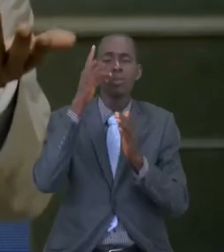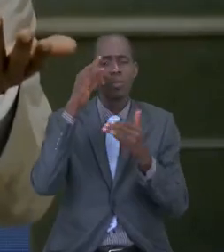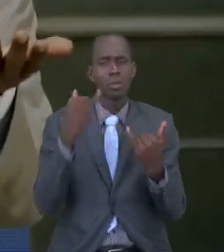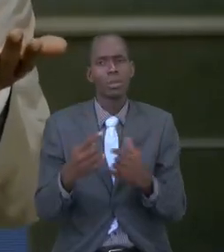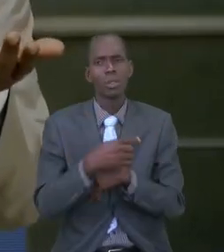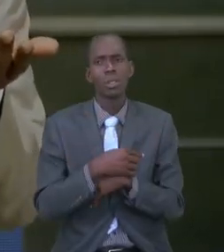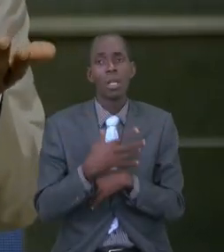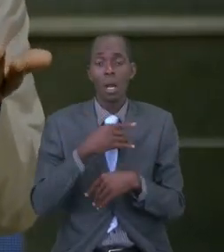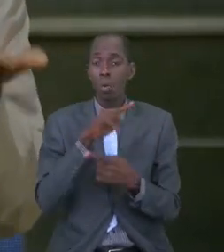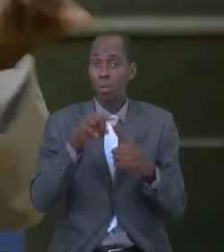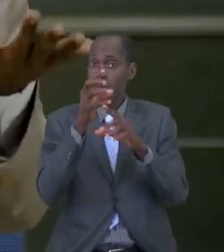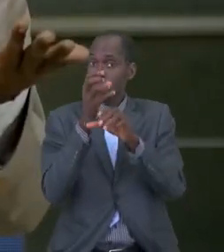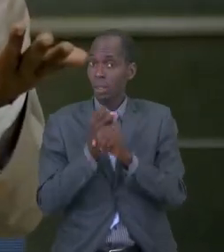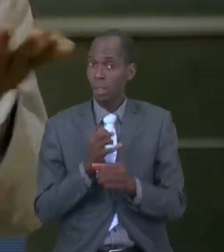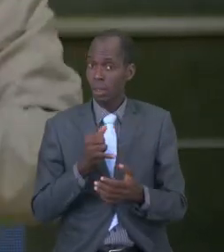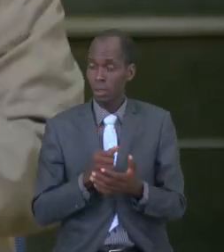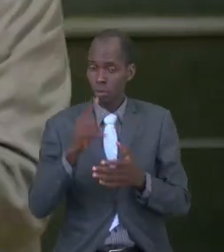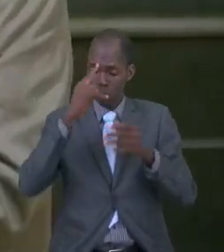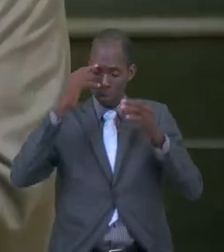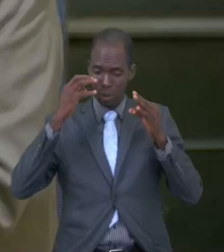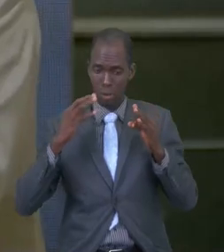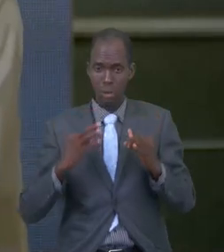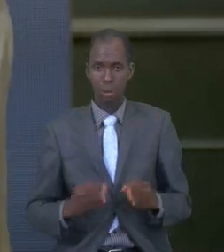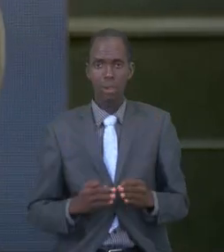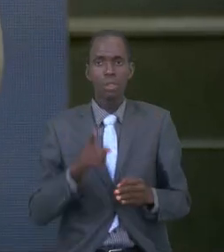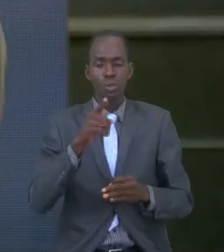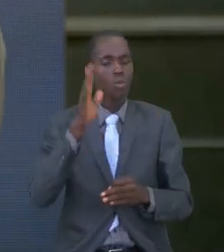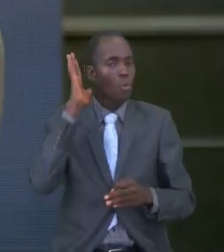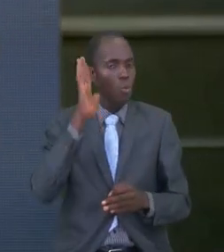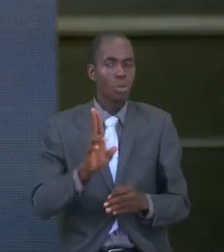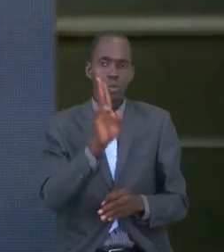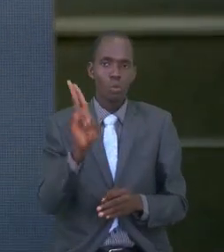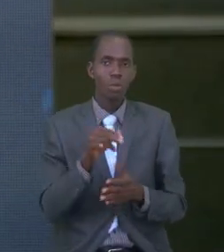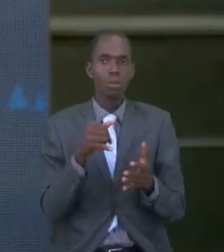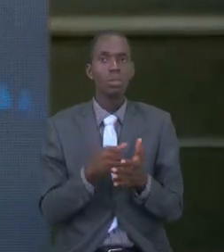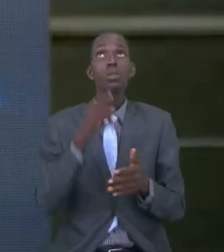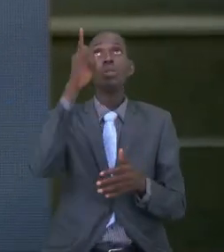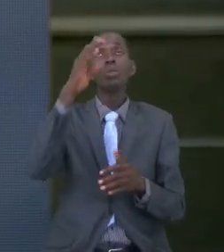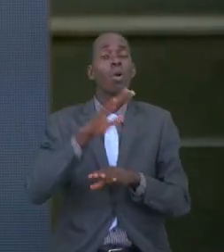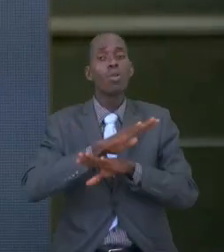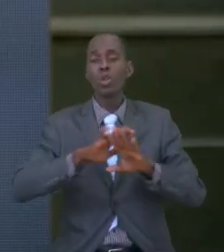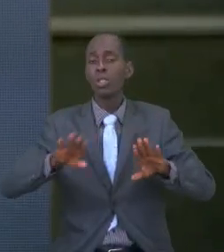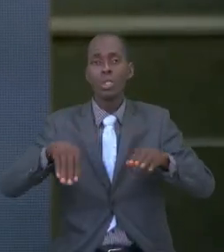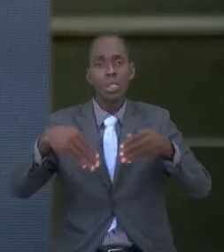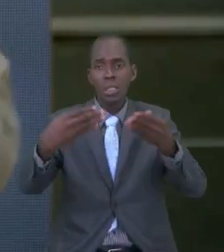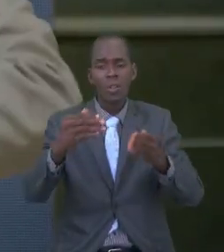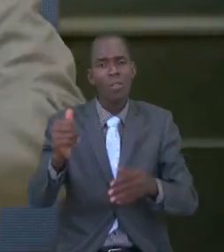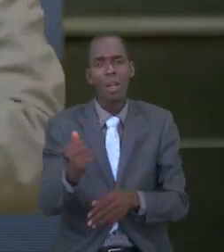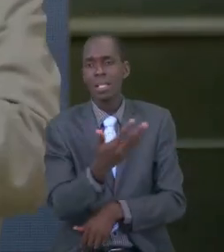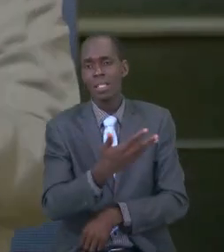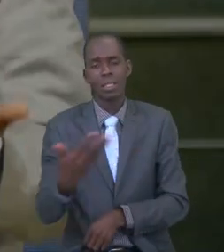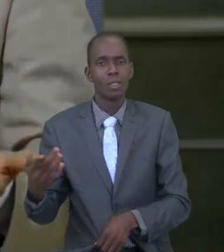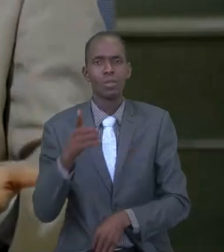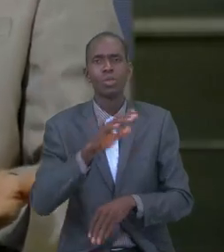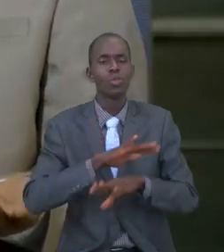you get it, you make up your mind, you are going to use it. God doesn't give anything you don't